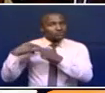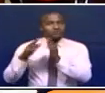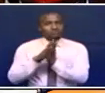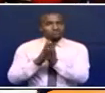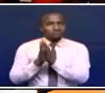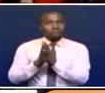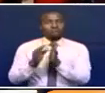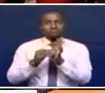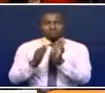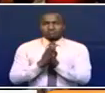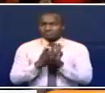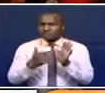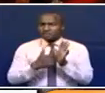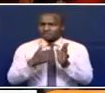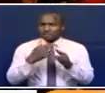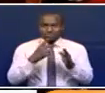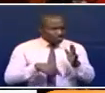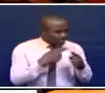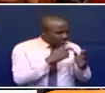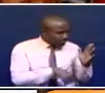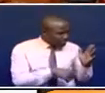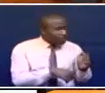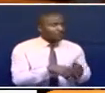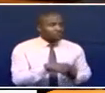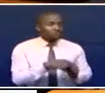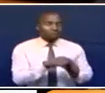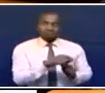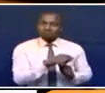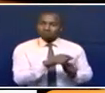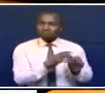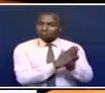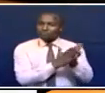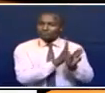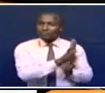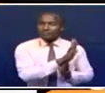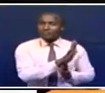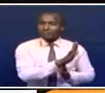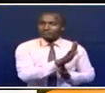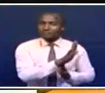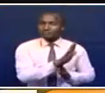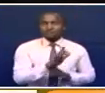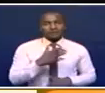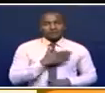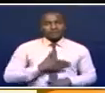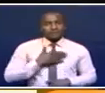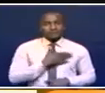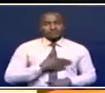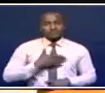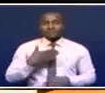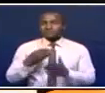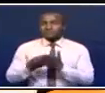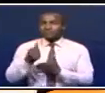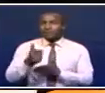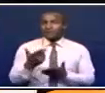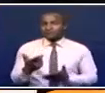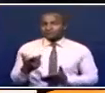or memoir? What do you call it? Autobiography. Good. Autobiography. It's called Against All Odds. Folks, Ahmed from Prestige Bookshop has